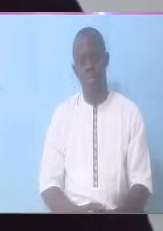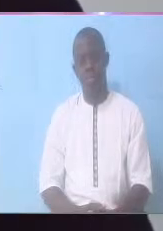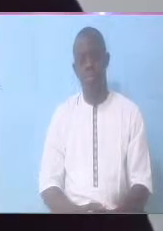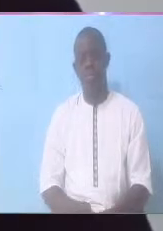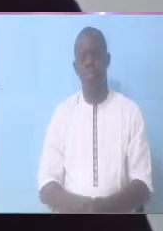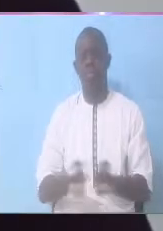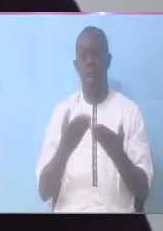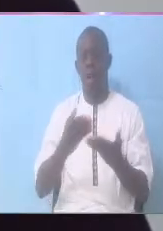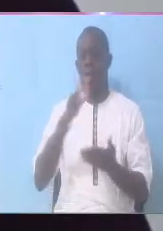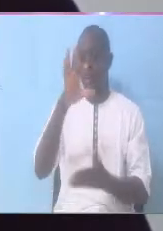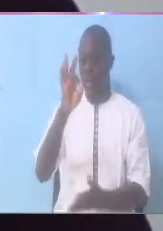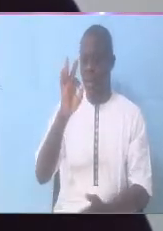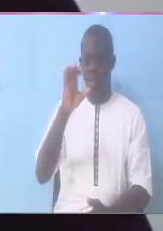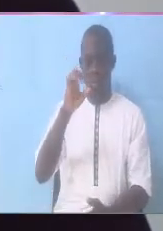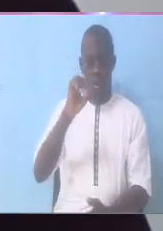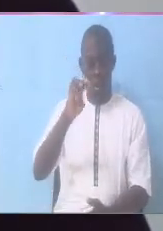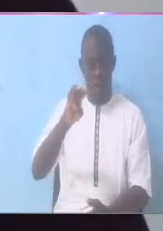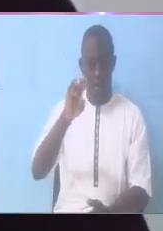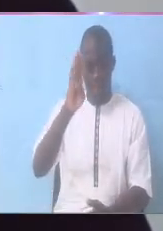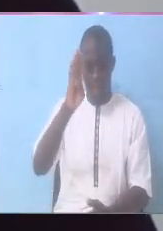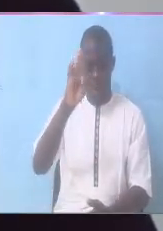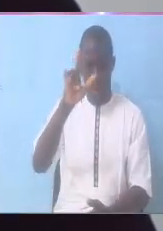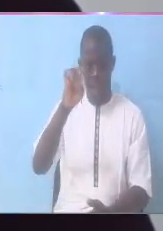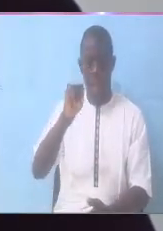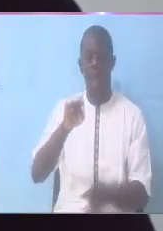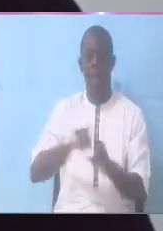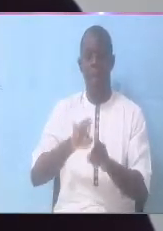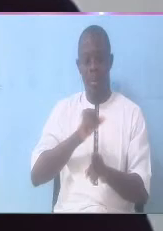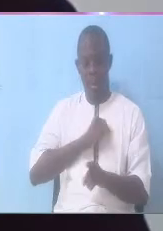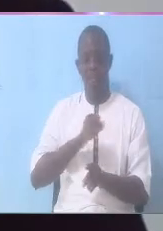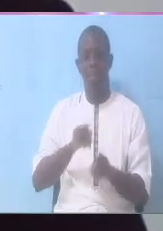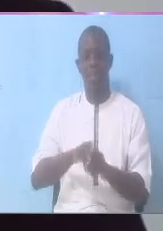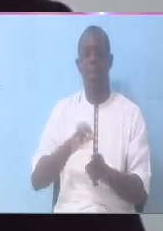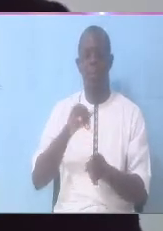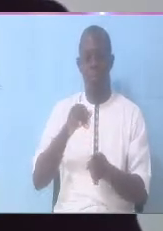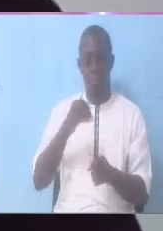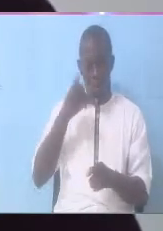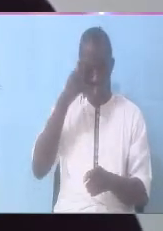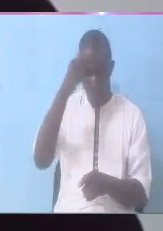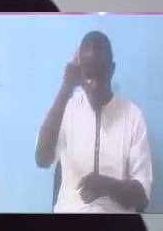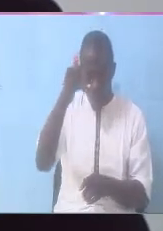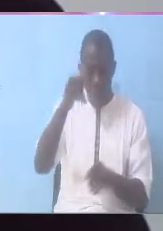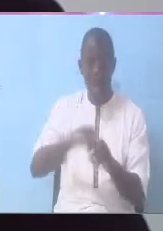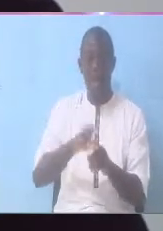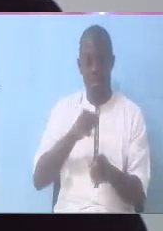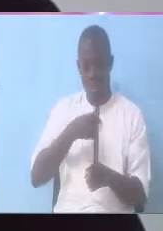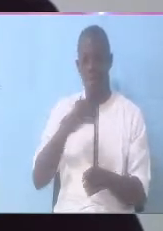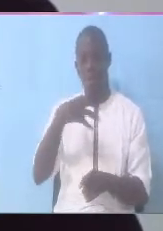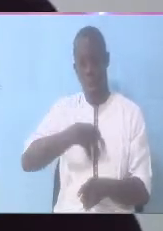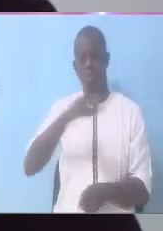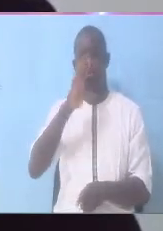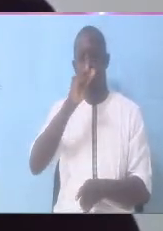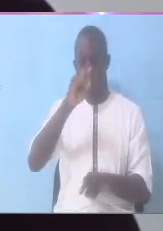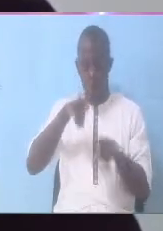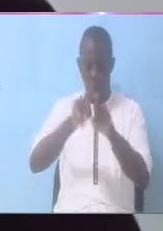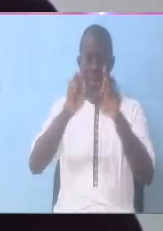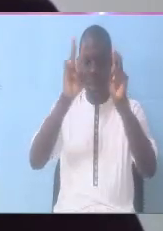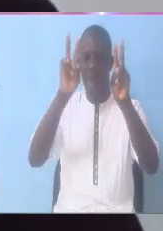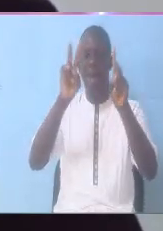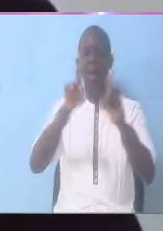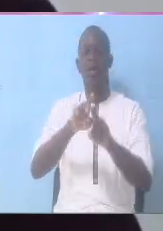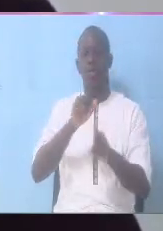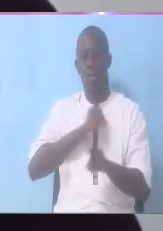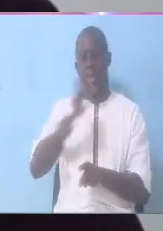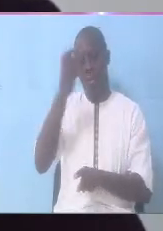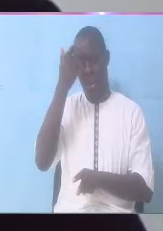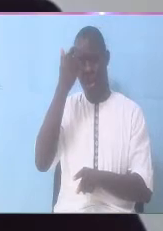called at the State House. I received the switchboard. He said he want to speak to Jammeh, and he spoke to Jammeh. Utumolen Tumbul found at a commandiro ke State House